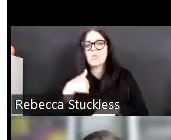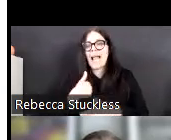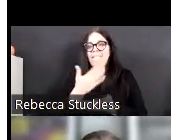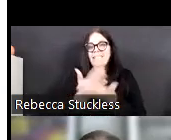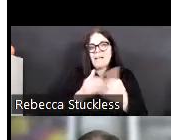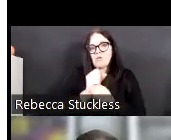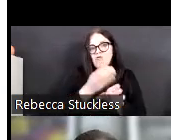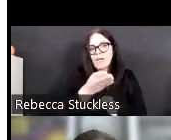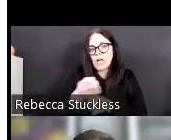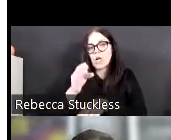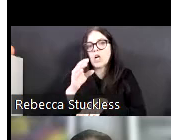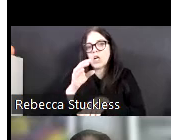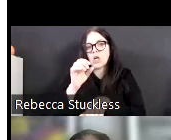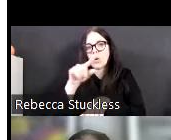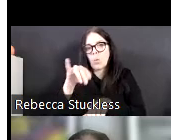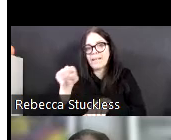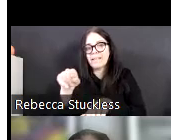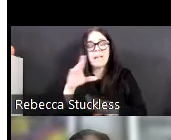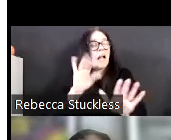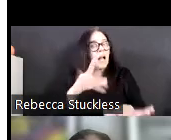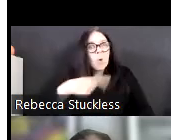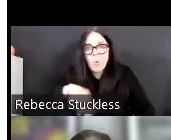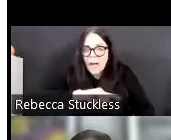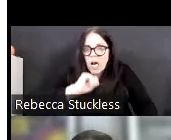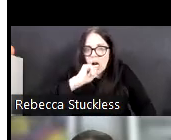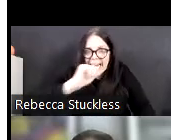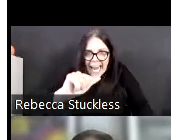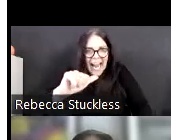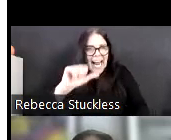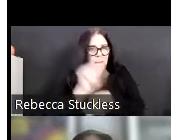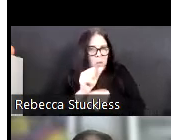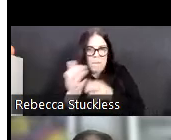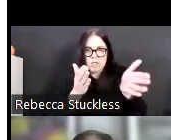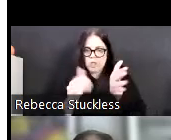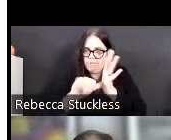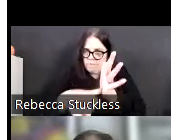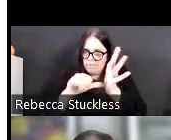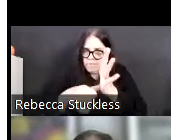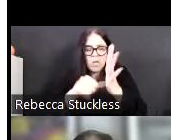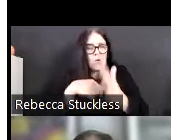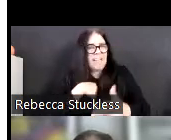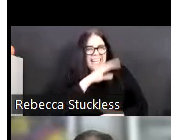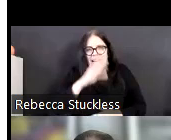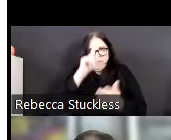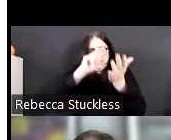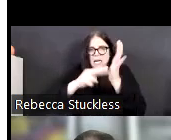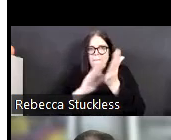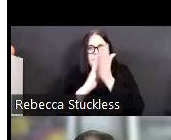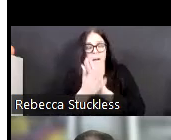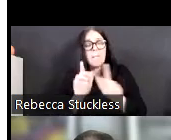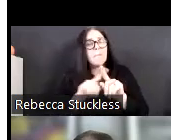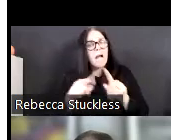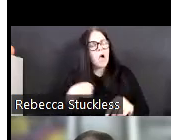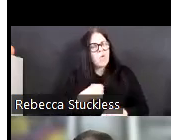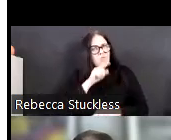And again, we're absolutely not an employment service. We don't intend to be, but we really want to make sure that if someone is thinking